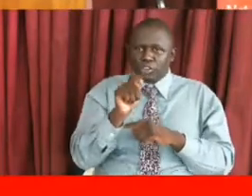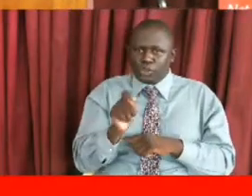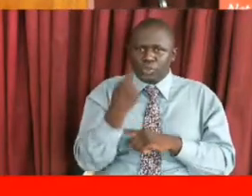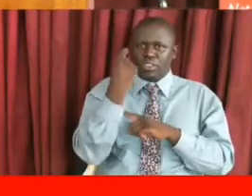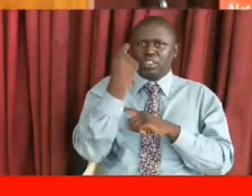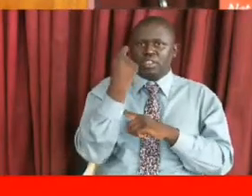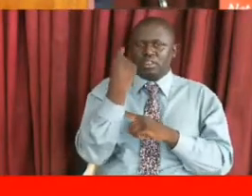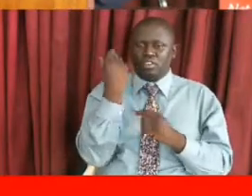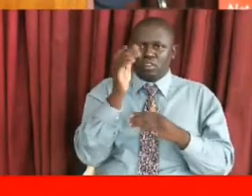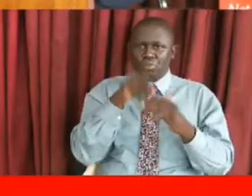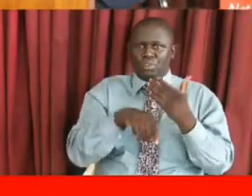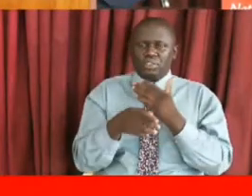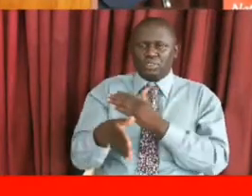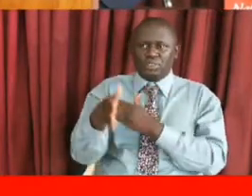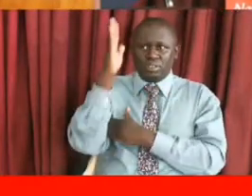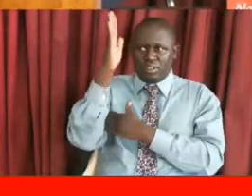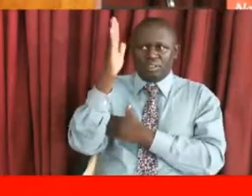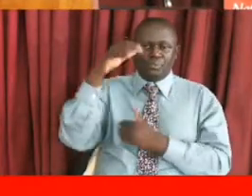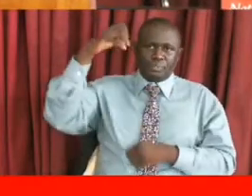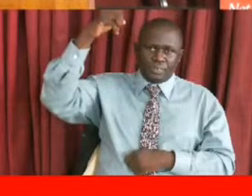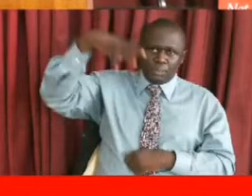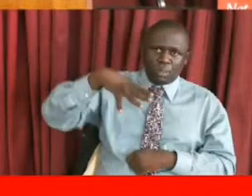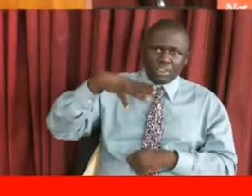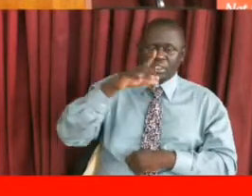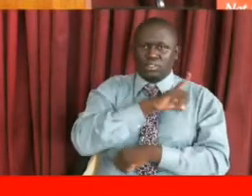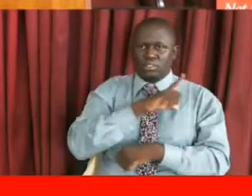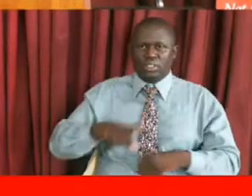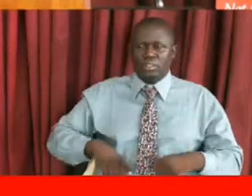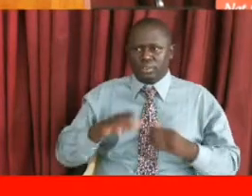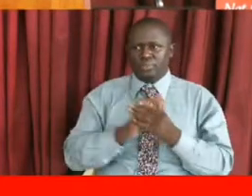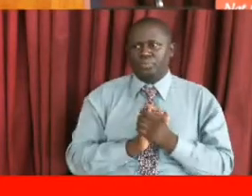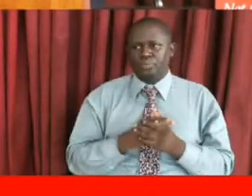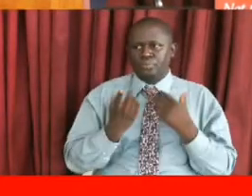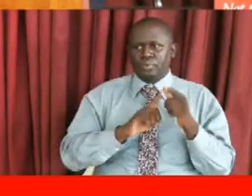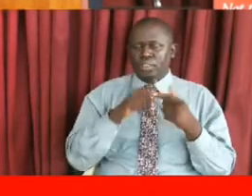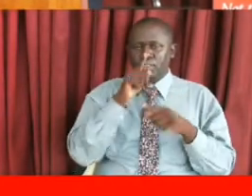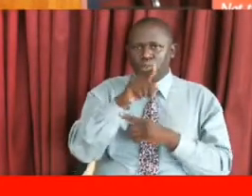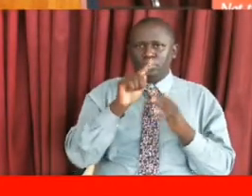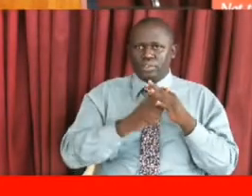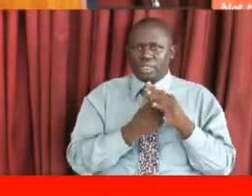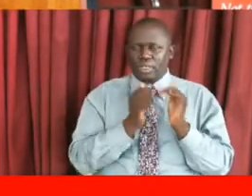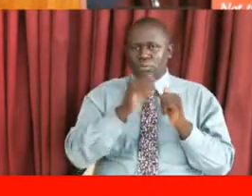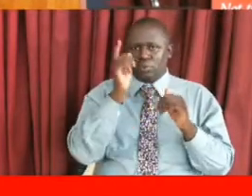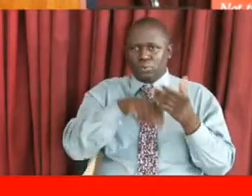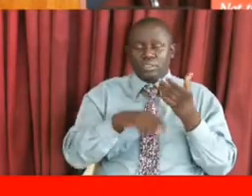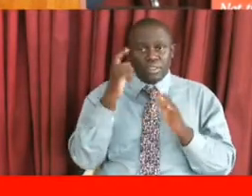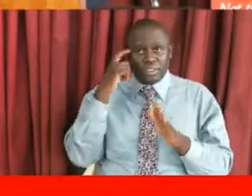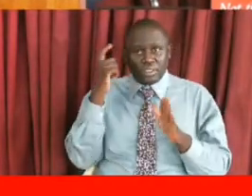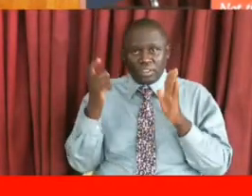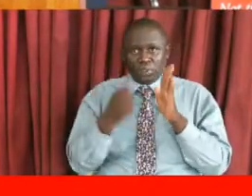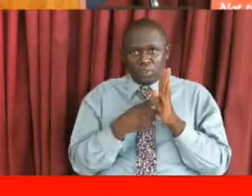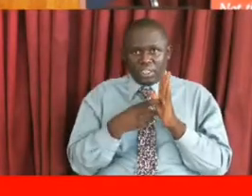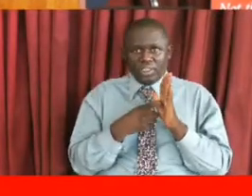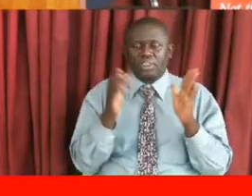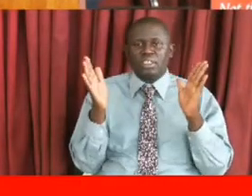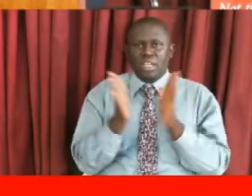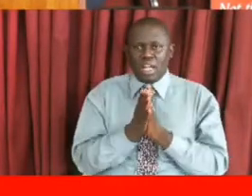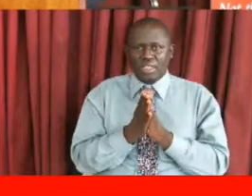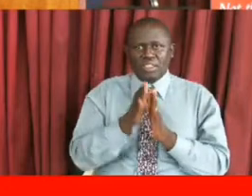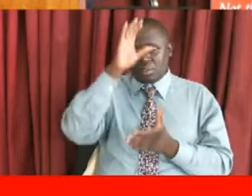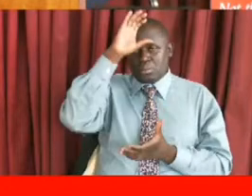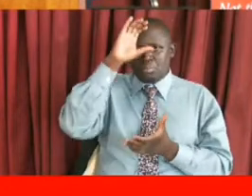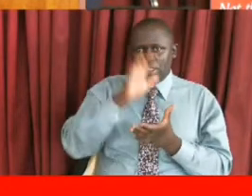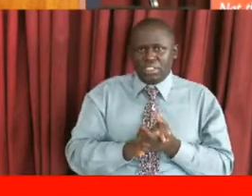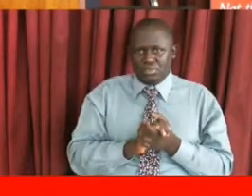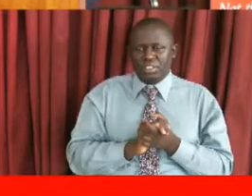supernatural in the presence of the Lord you start by recognizing and believing in